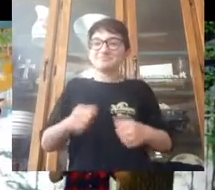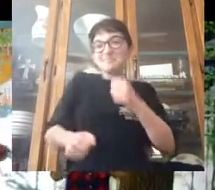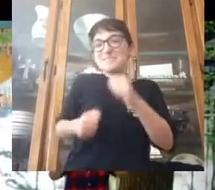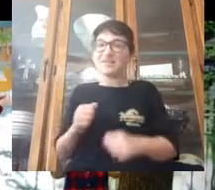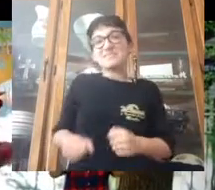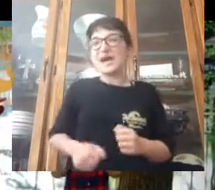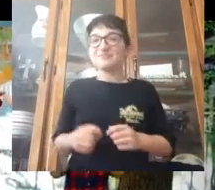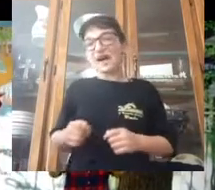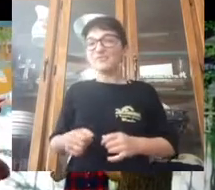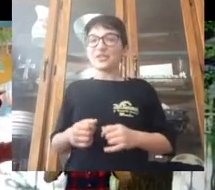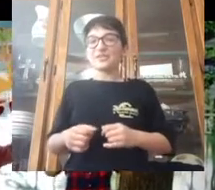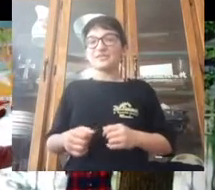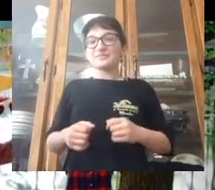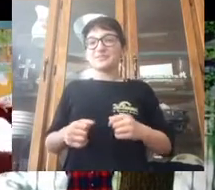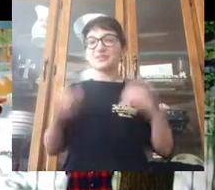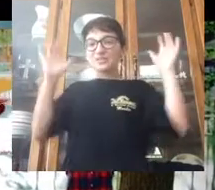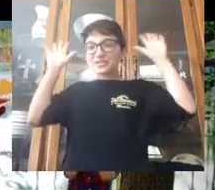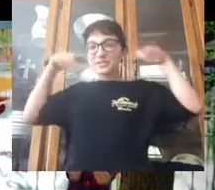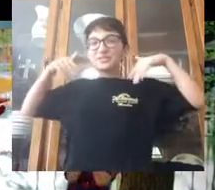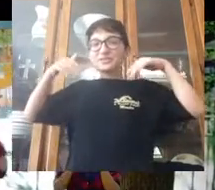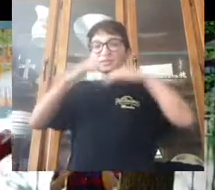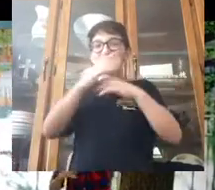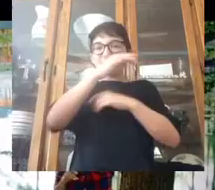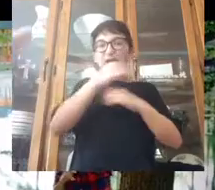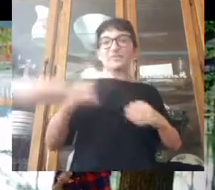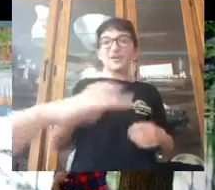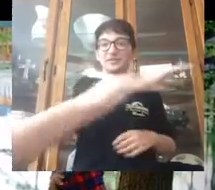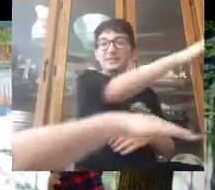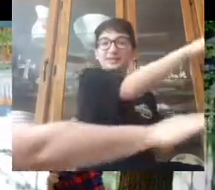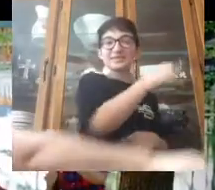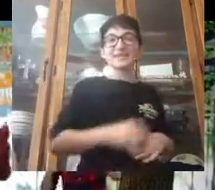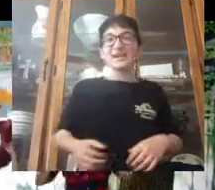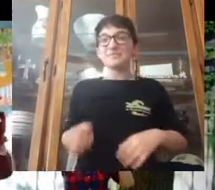drama llama, big bad mama llama, moose, moose, goose.